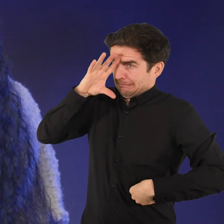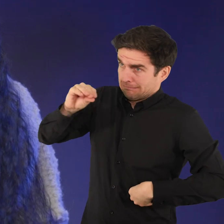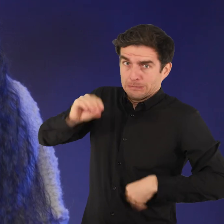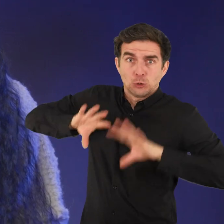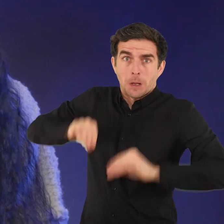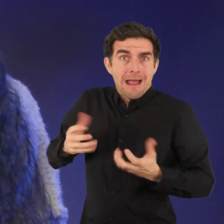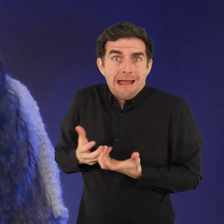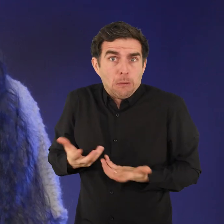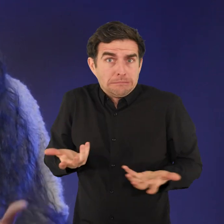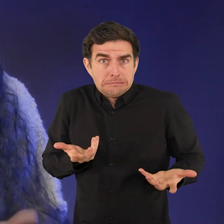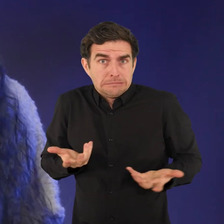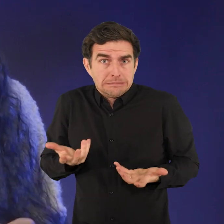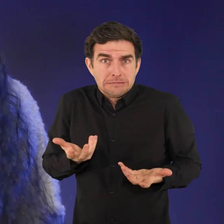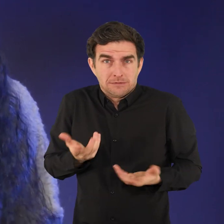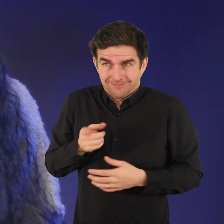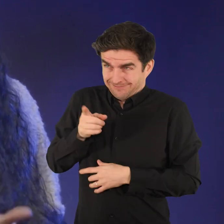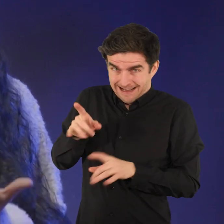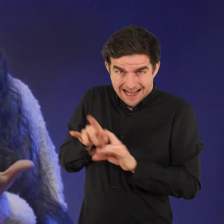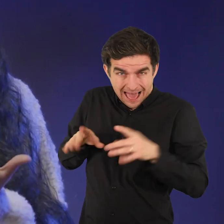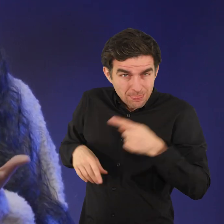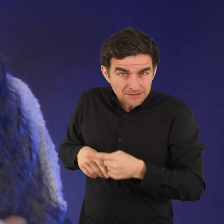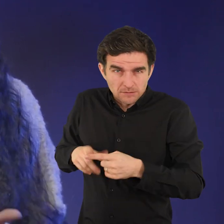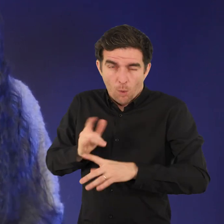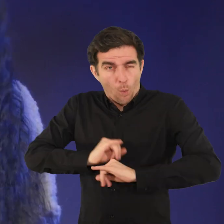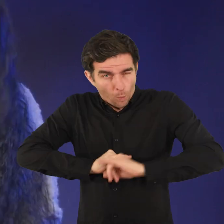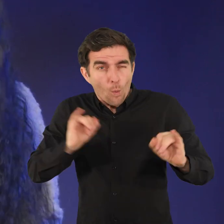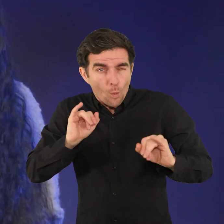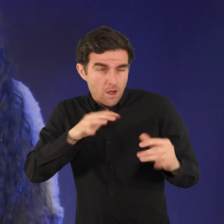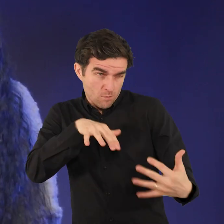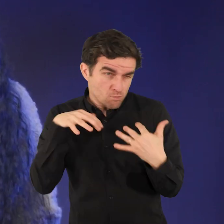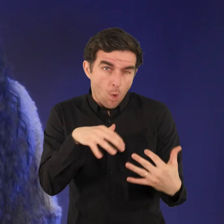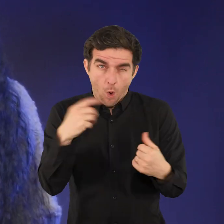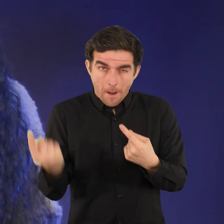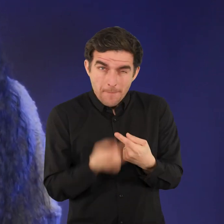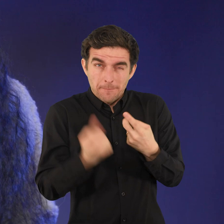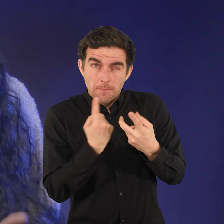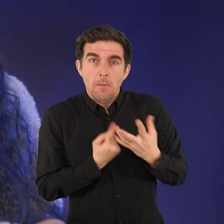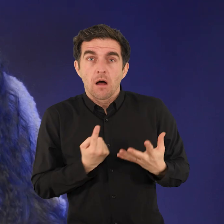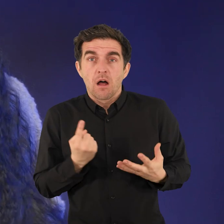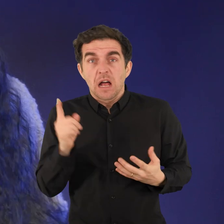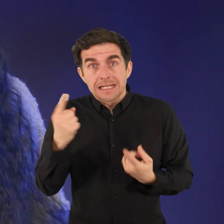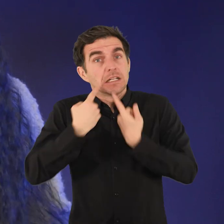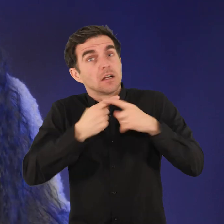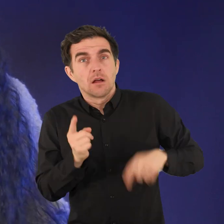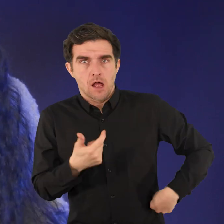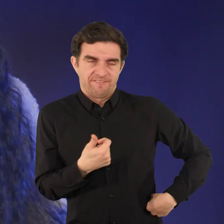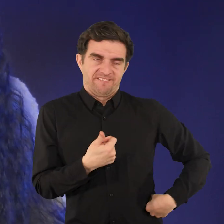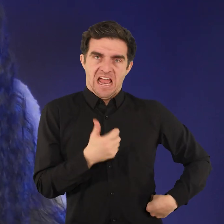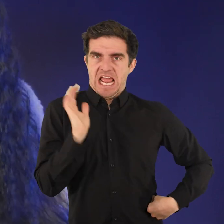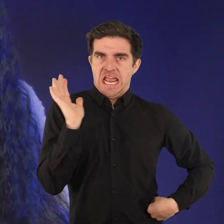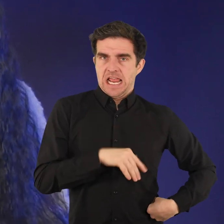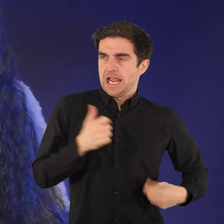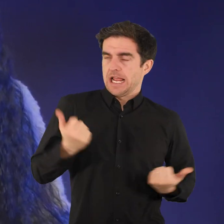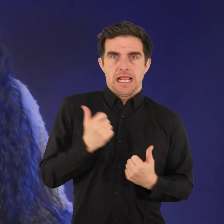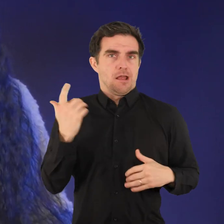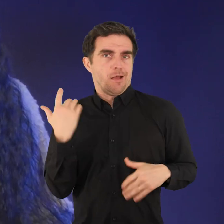him if the person decided to do that horrendous thing that he's done? And he is saying that it's fine, like everything